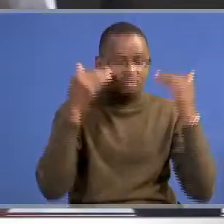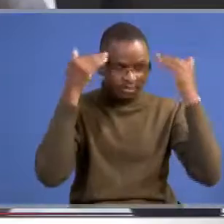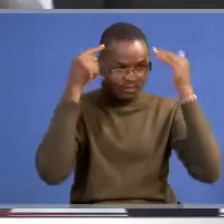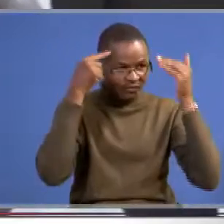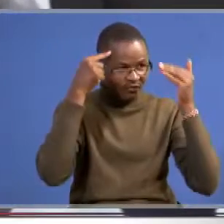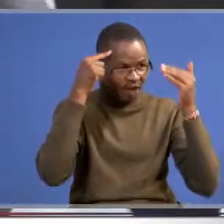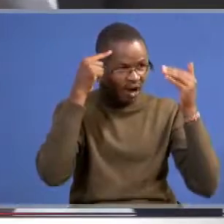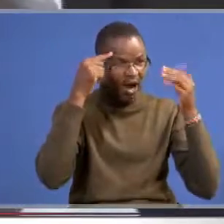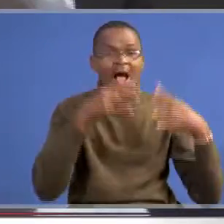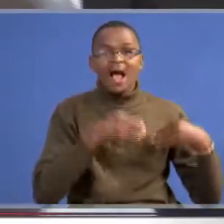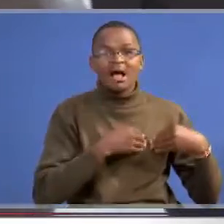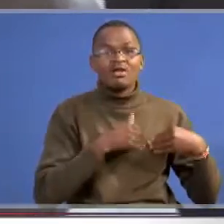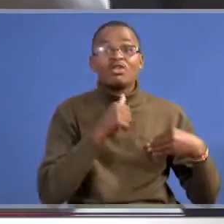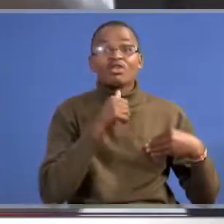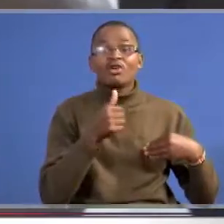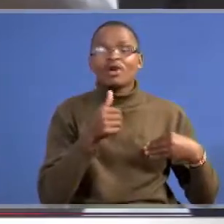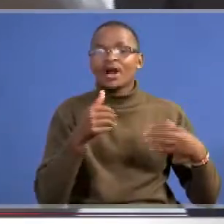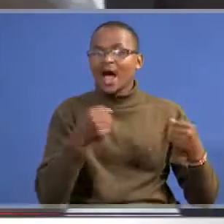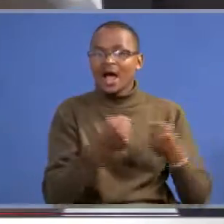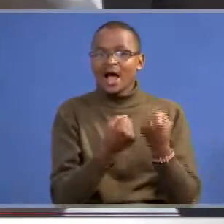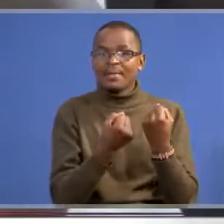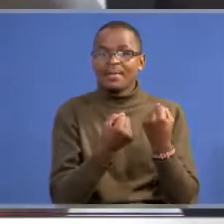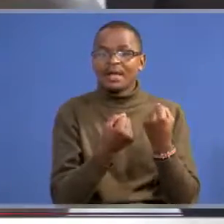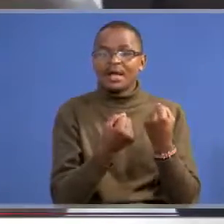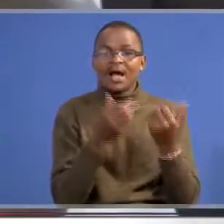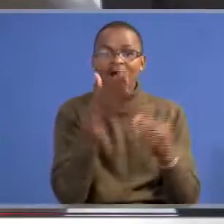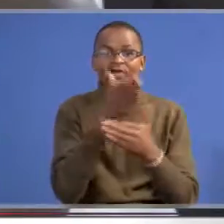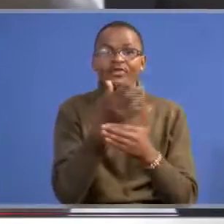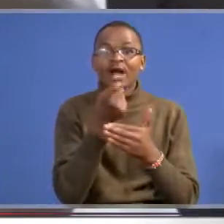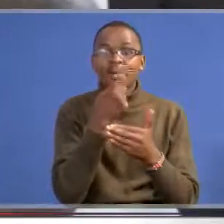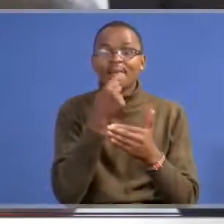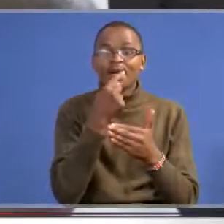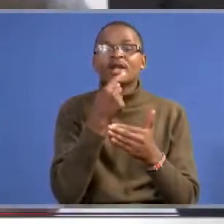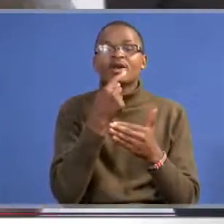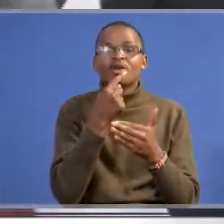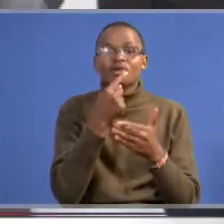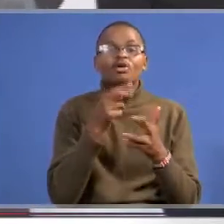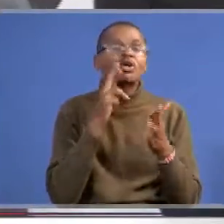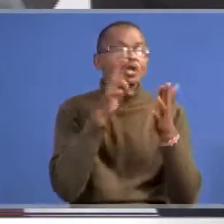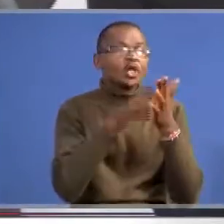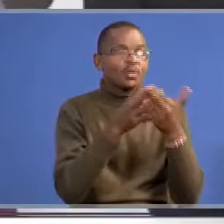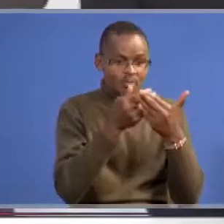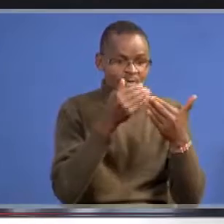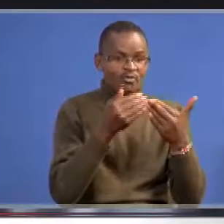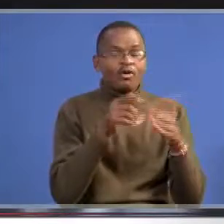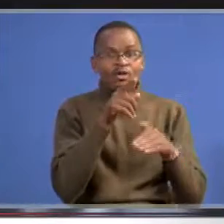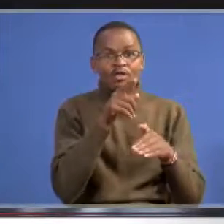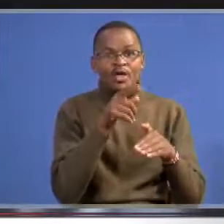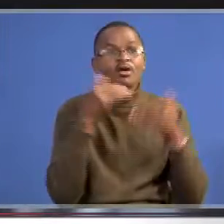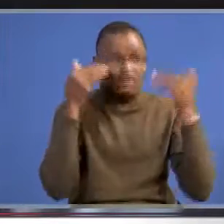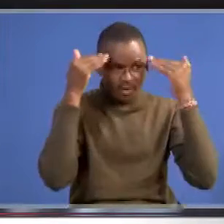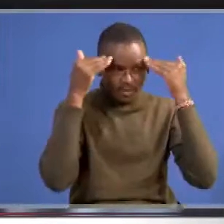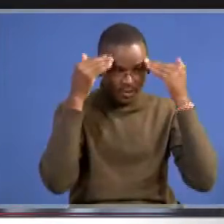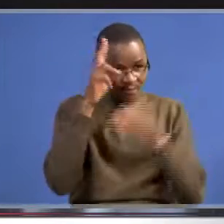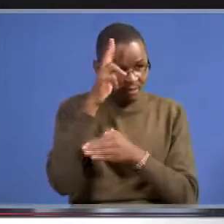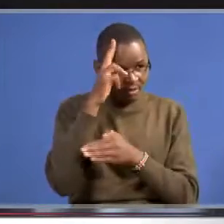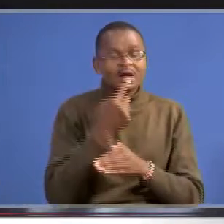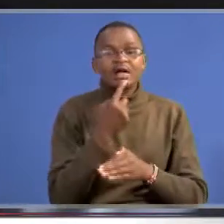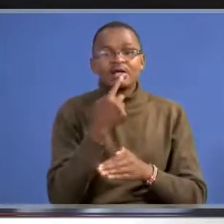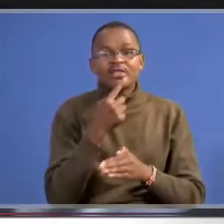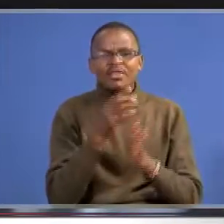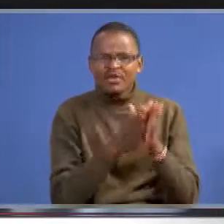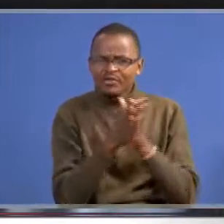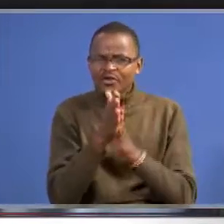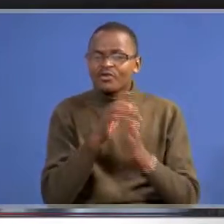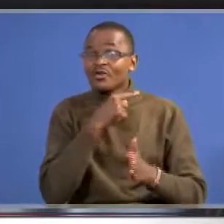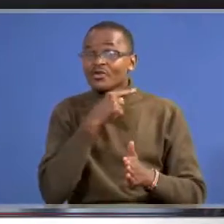for plea, which did not happen until a medical report to be tabled before the court. Police have ruled that the motive